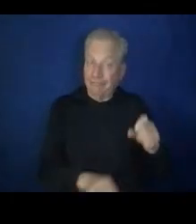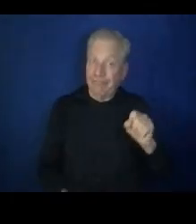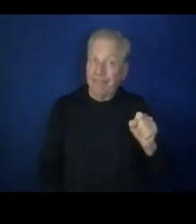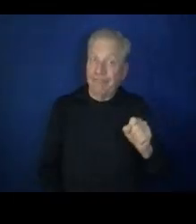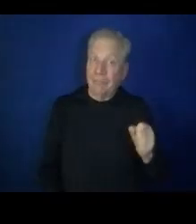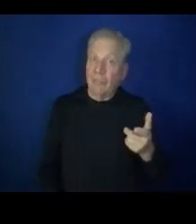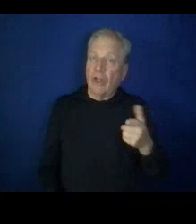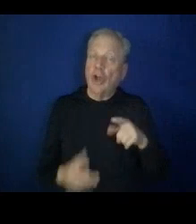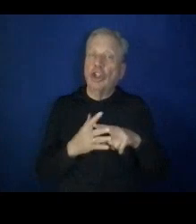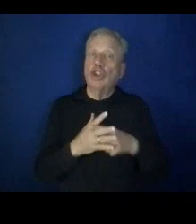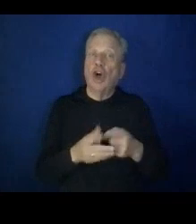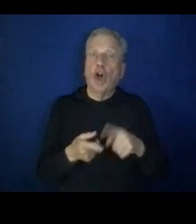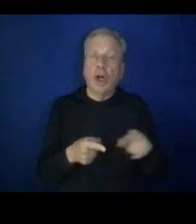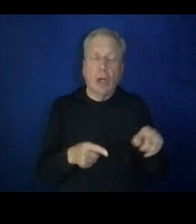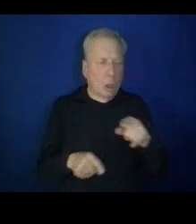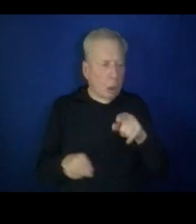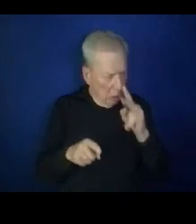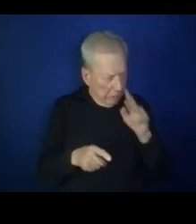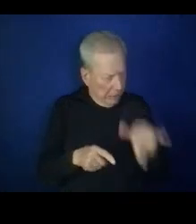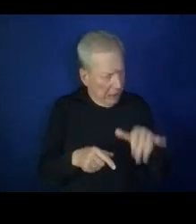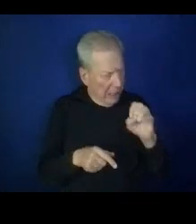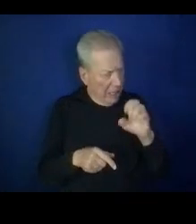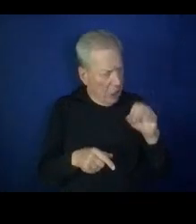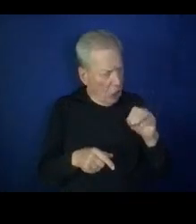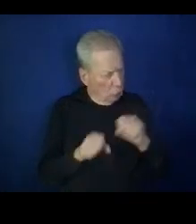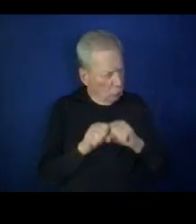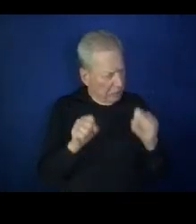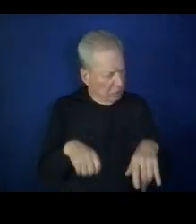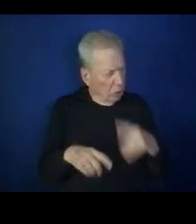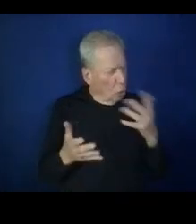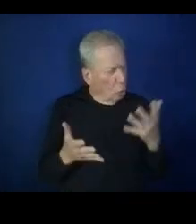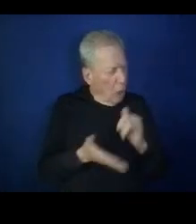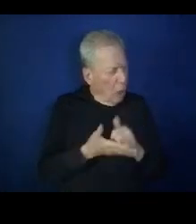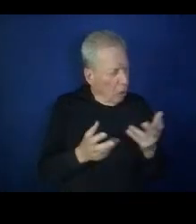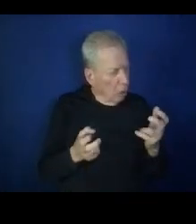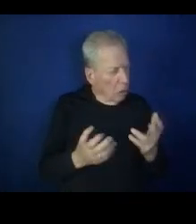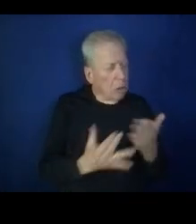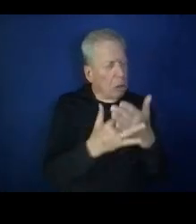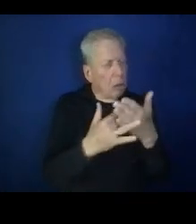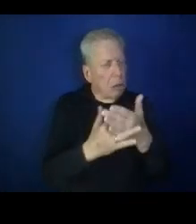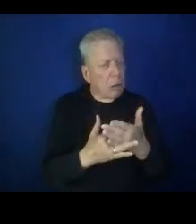You start returning an ecosystem to what it's like with disturbance,